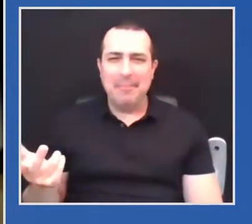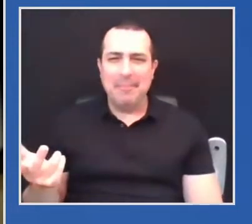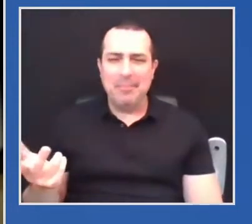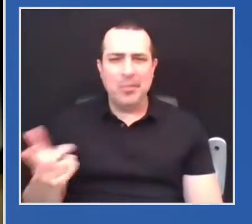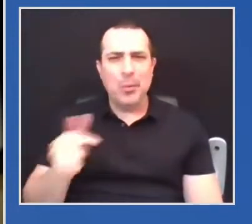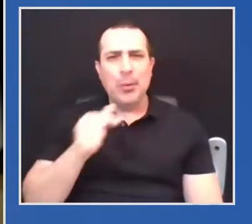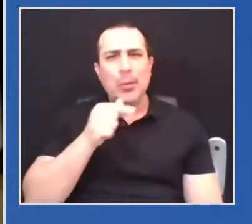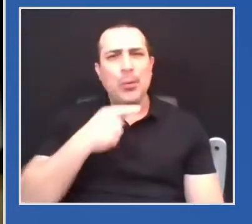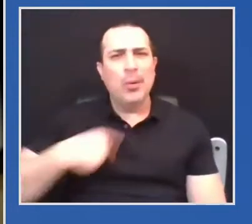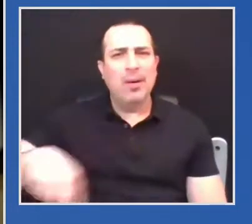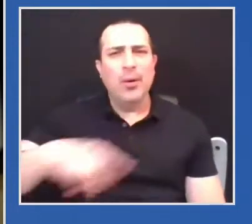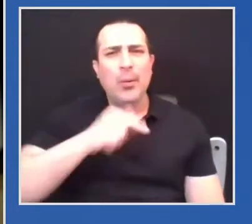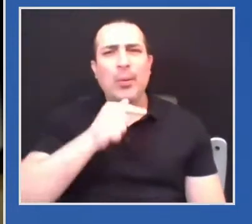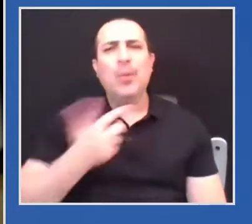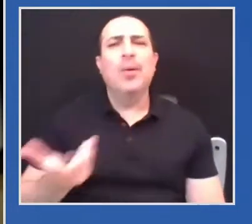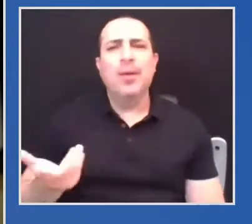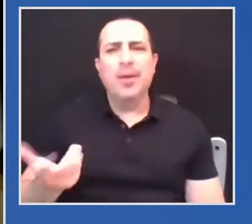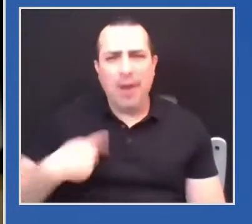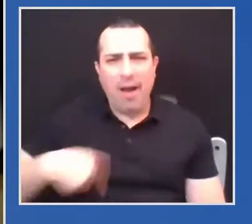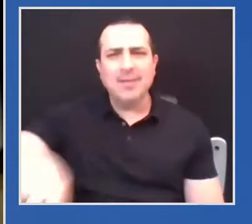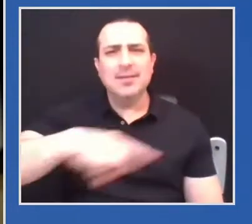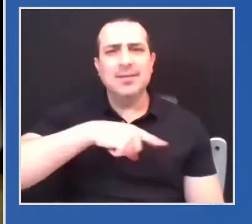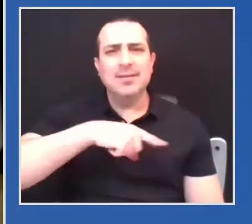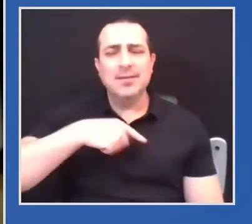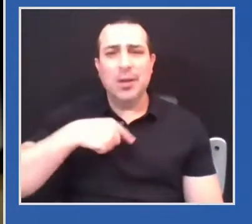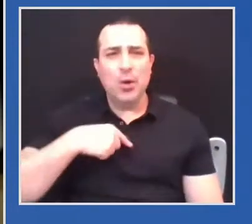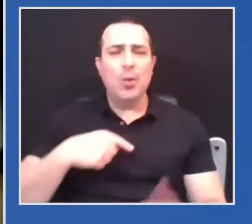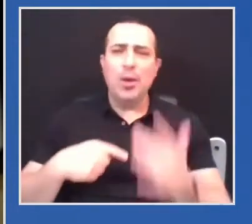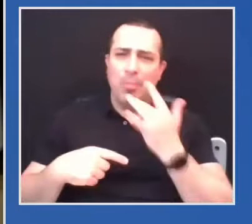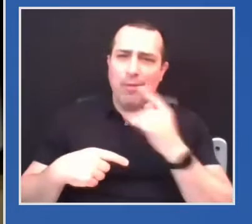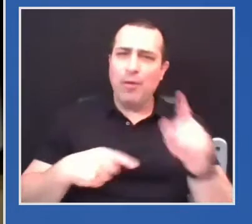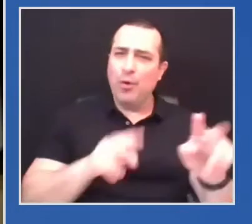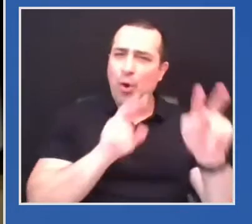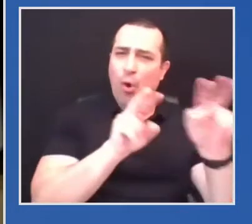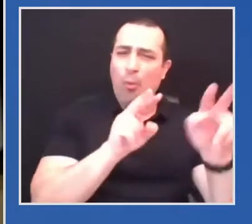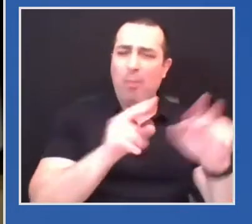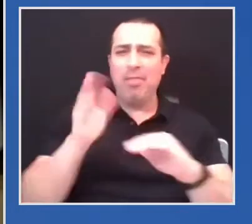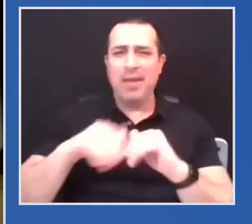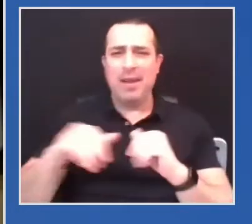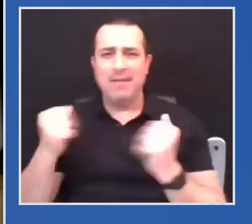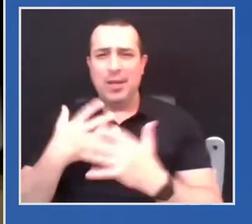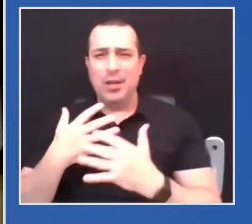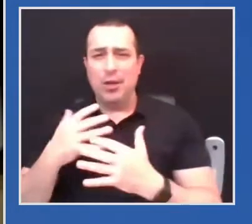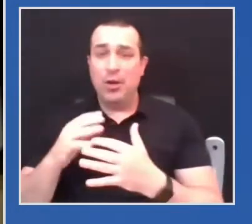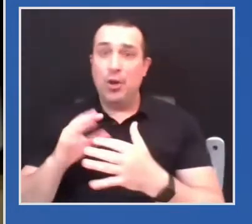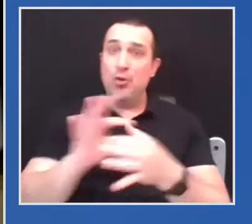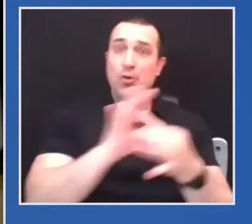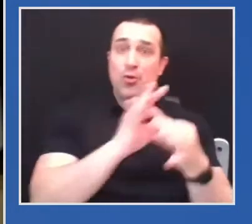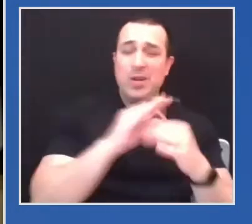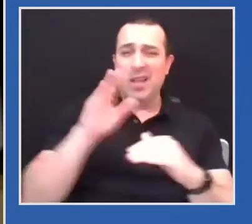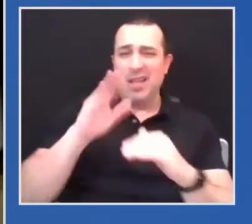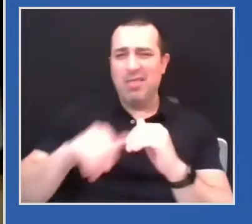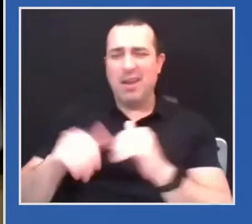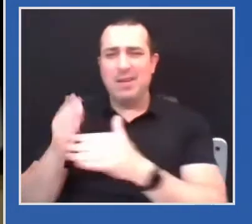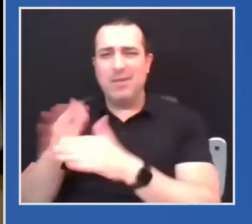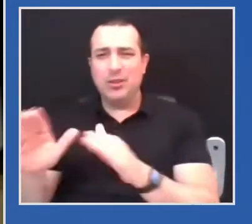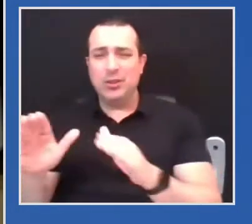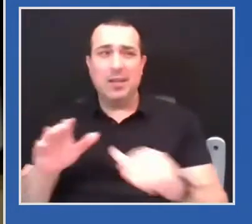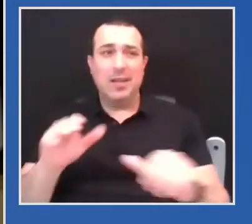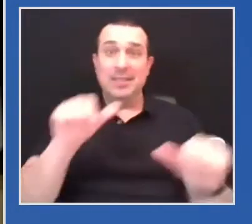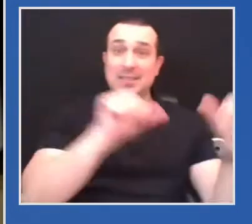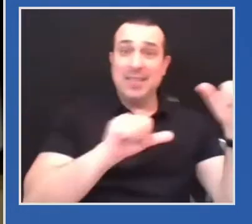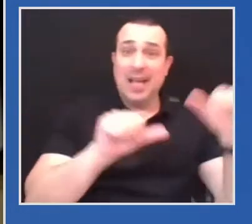are. We choose hope over fear, unity over division, science over fiction, and